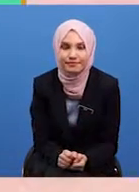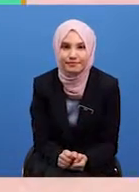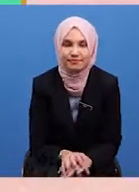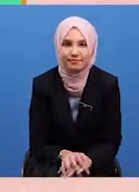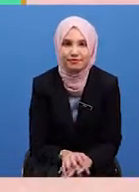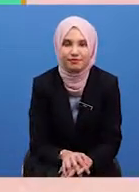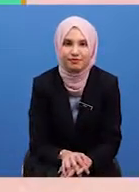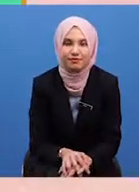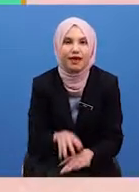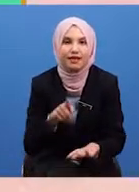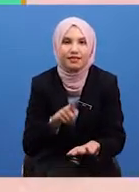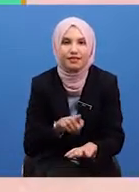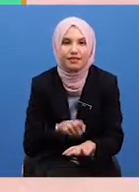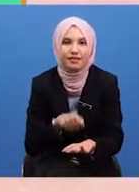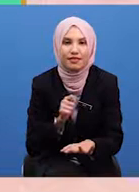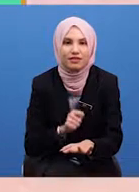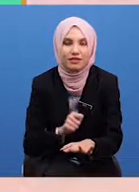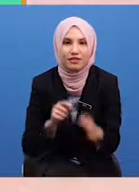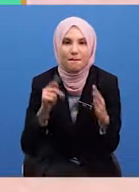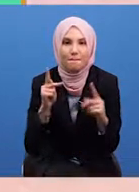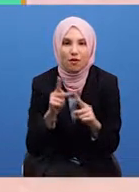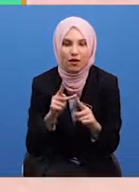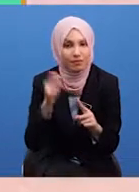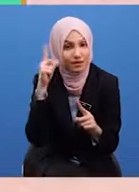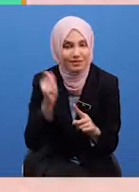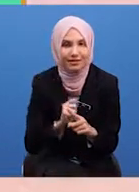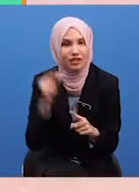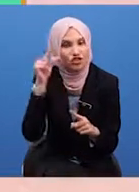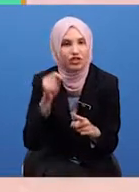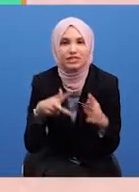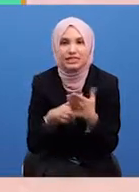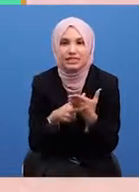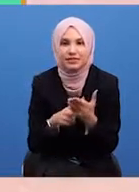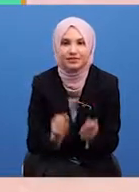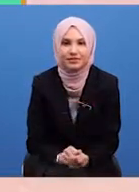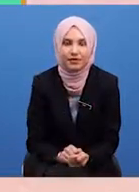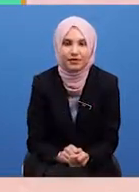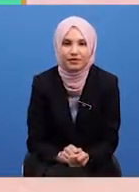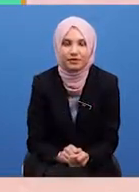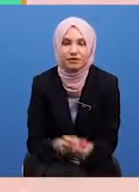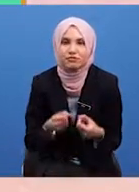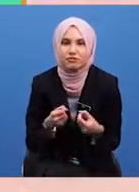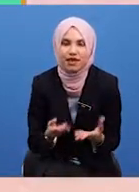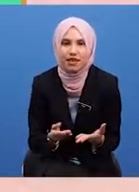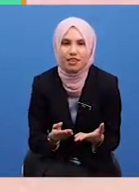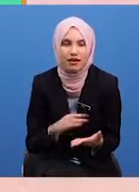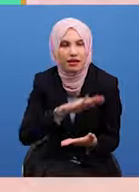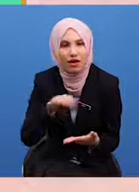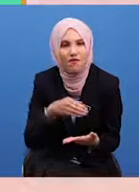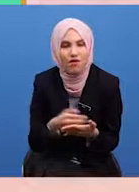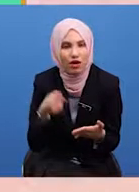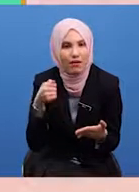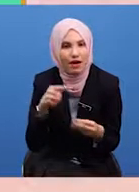At this point, Lin begins to think that Jobs cheats and she considers telling everyone about